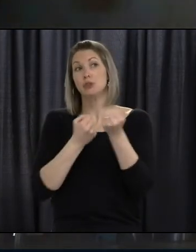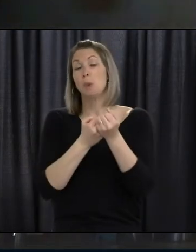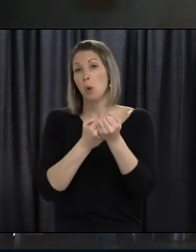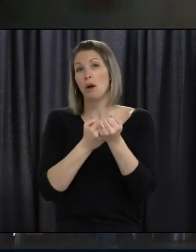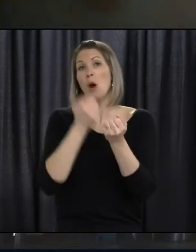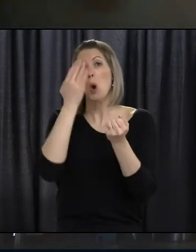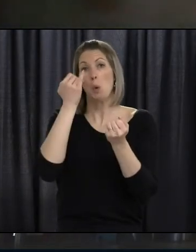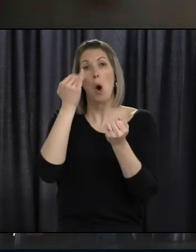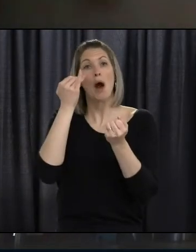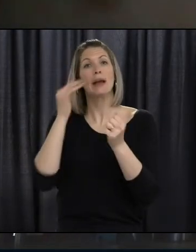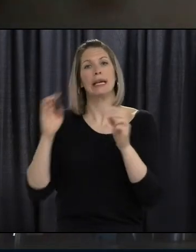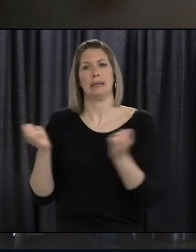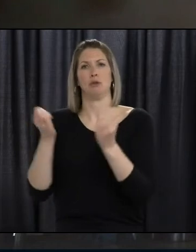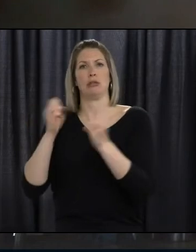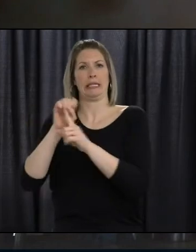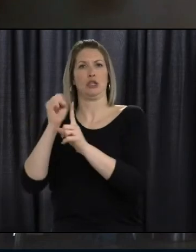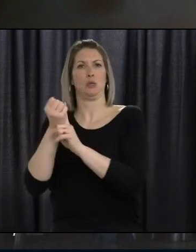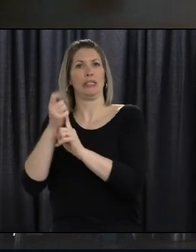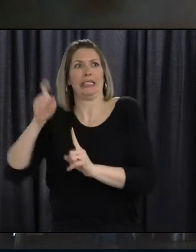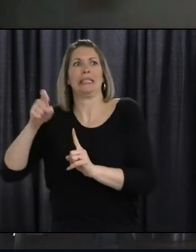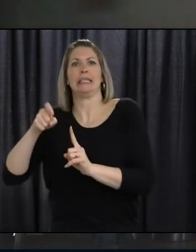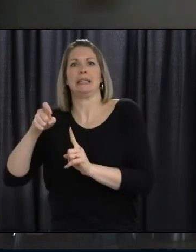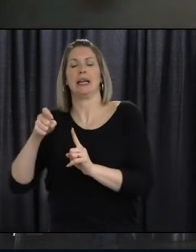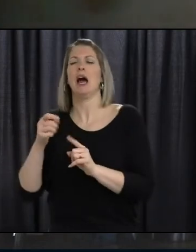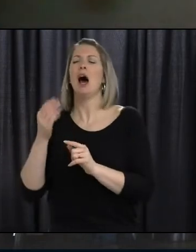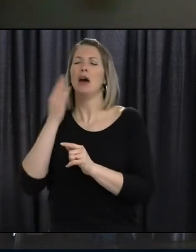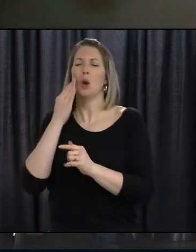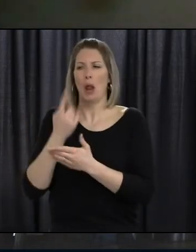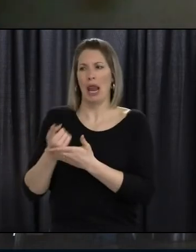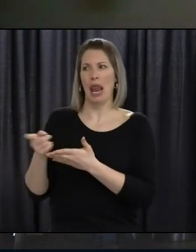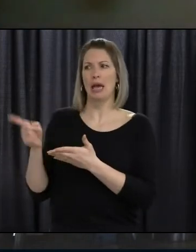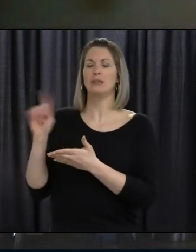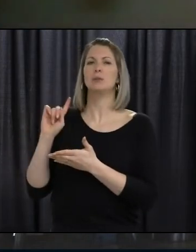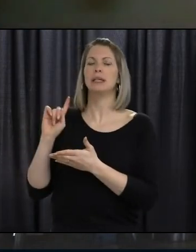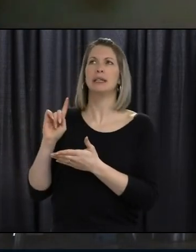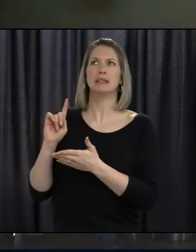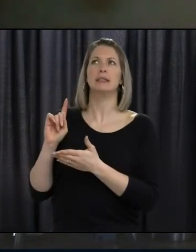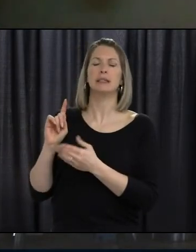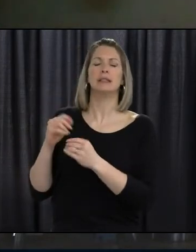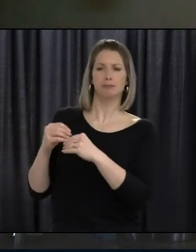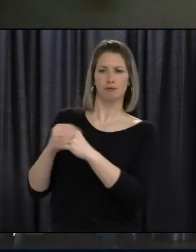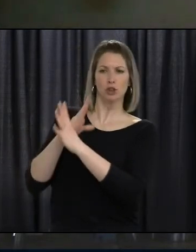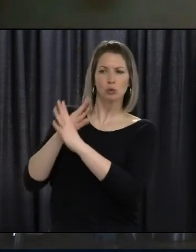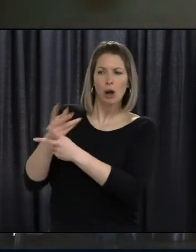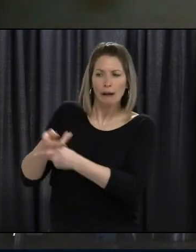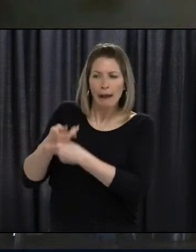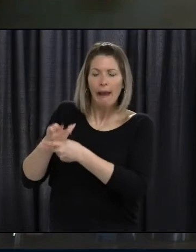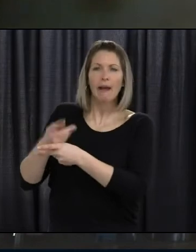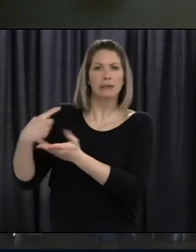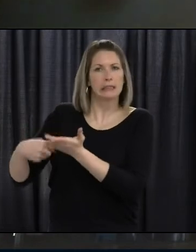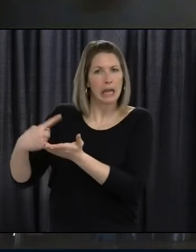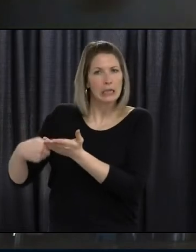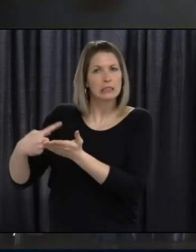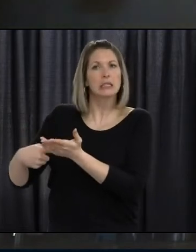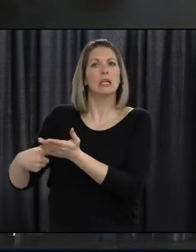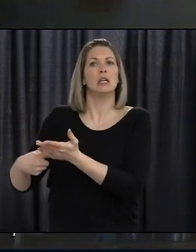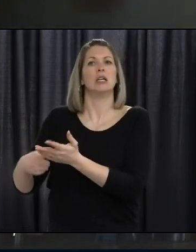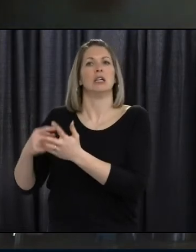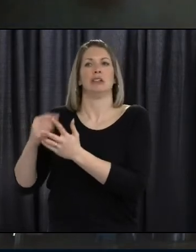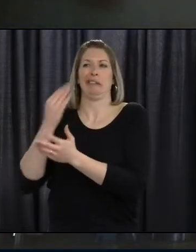within the last week at that level around how to provide virtual care and looking at moving